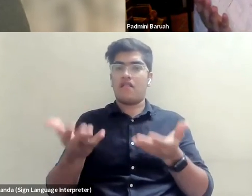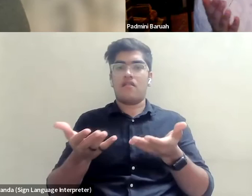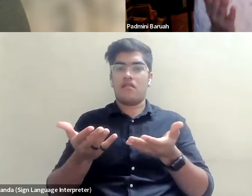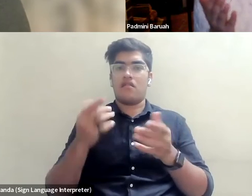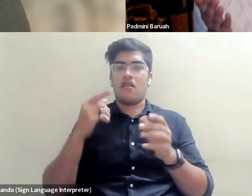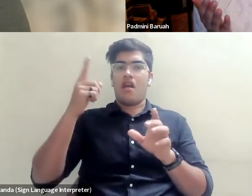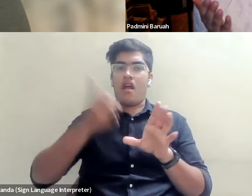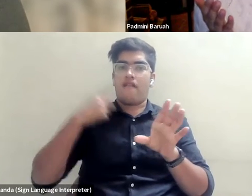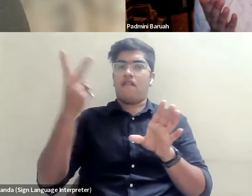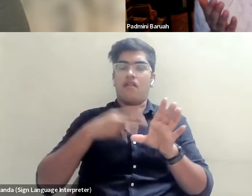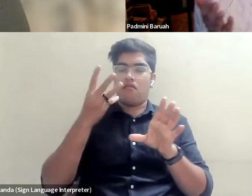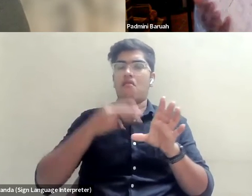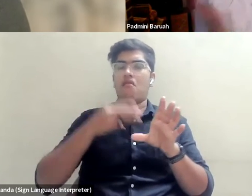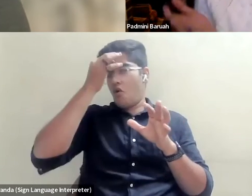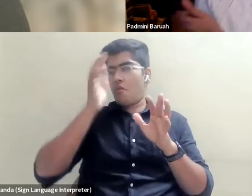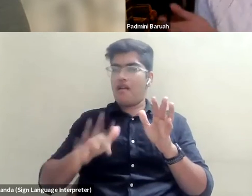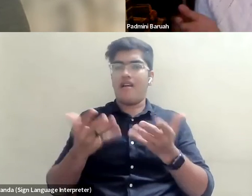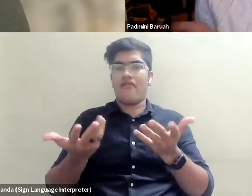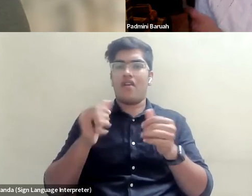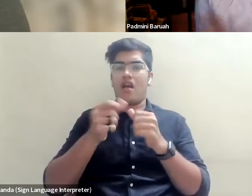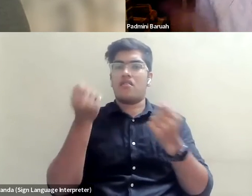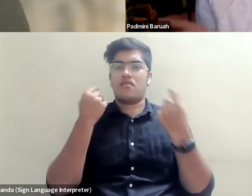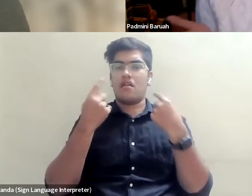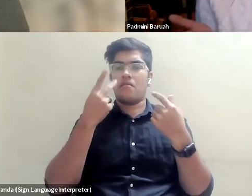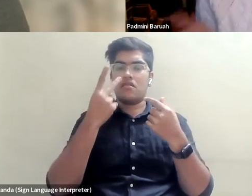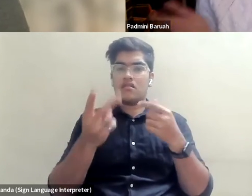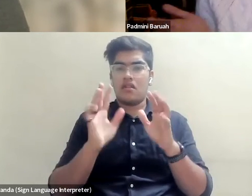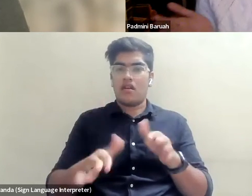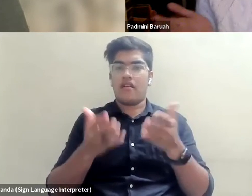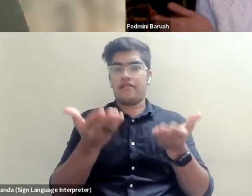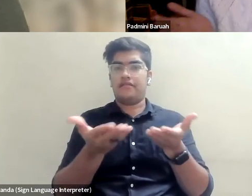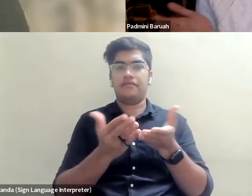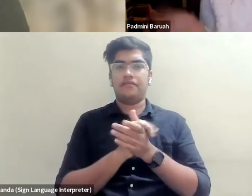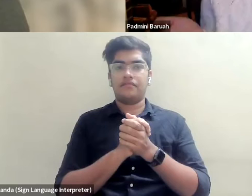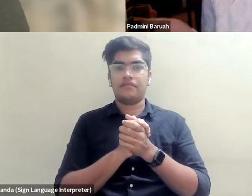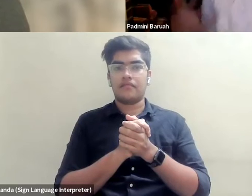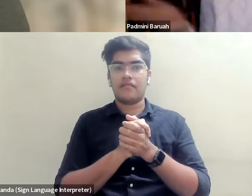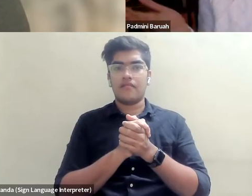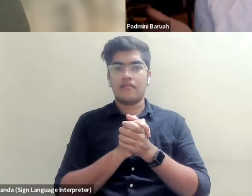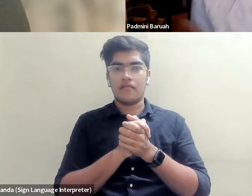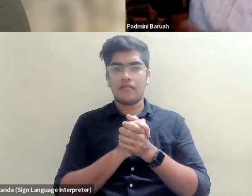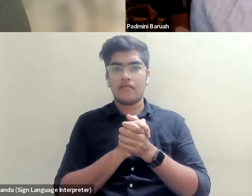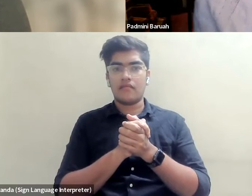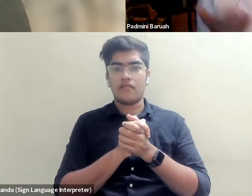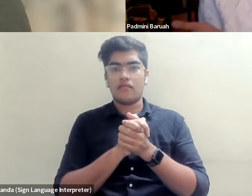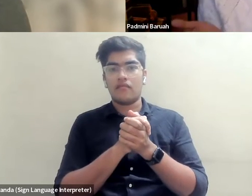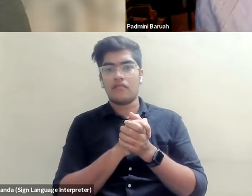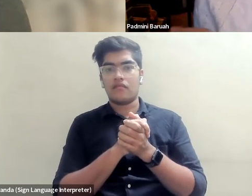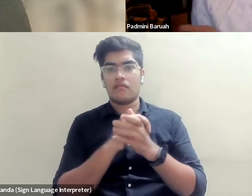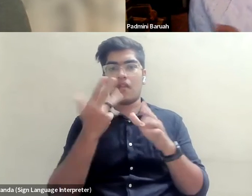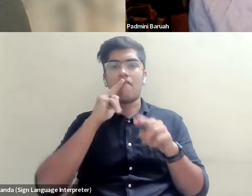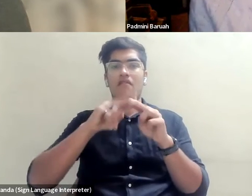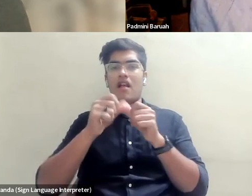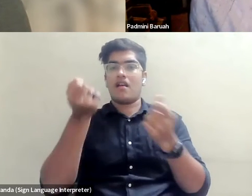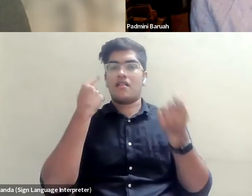every year. So this is a reality that, like any common sense, it's common sense for any Assamese citizen, Assamese person to kind of know